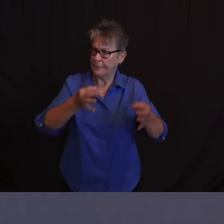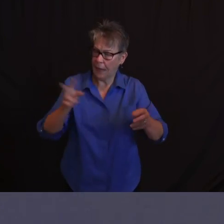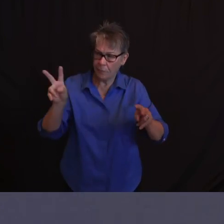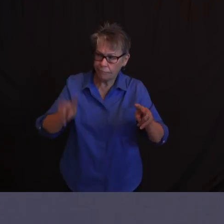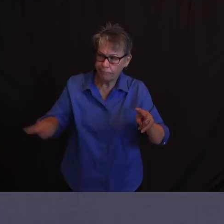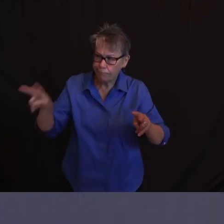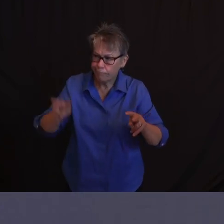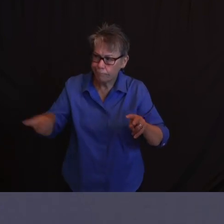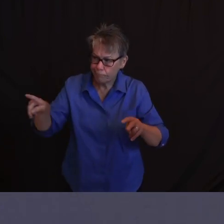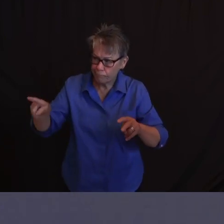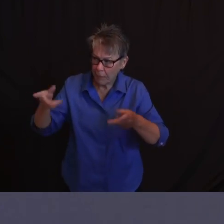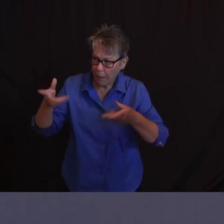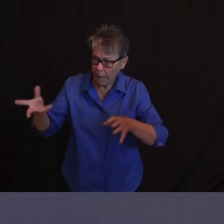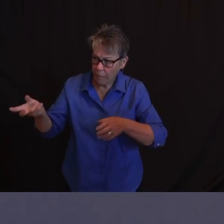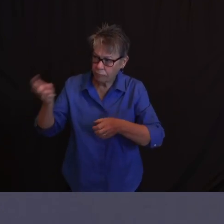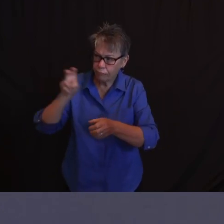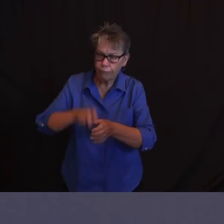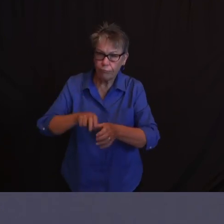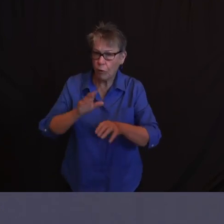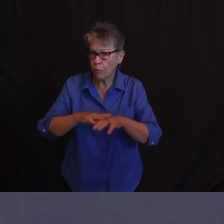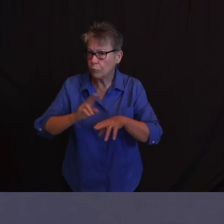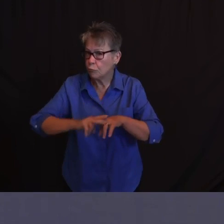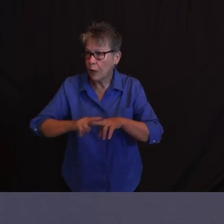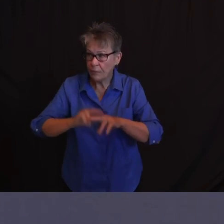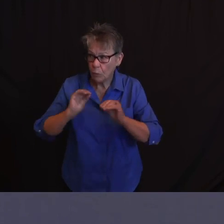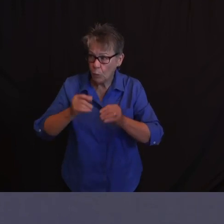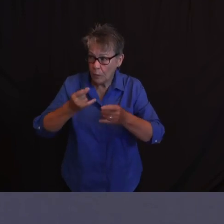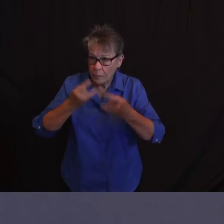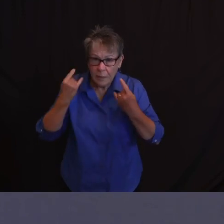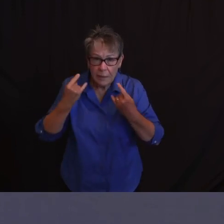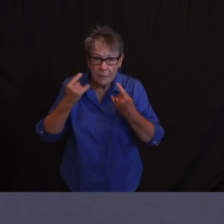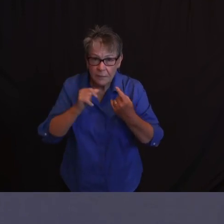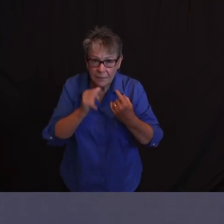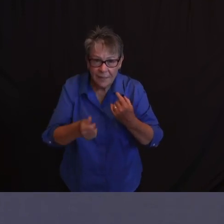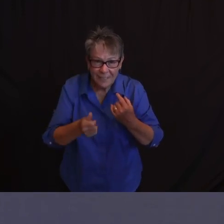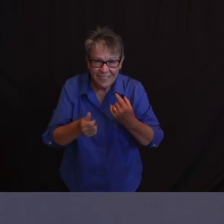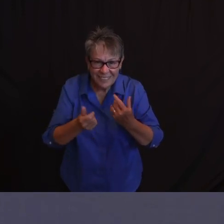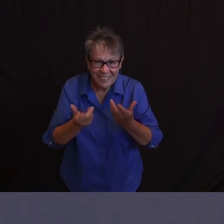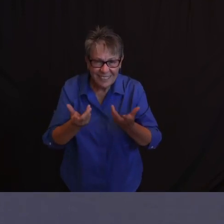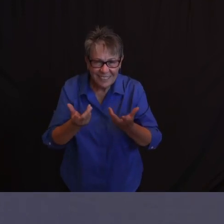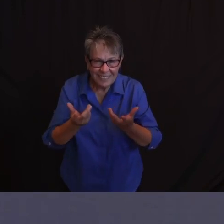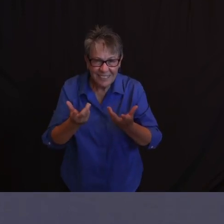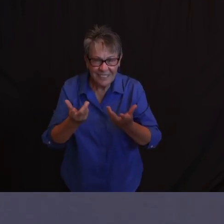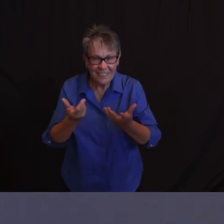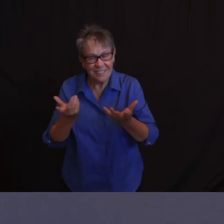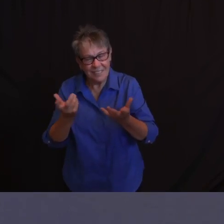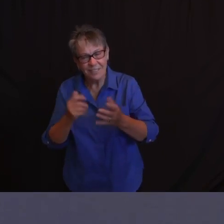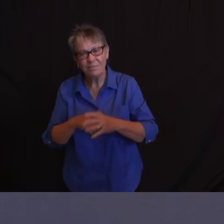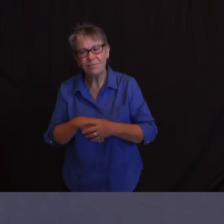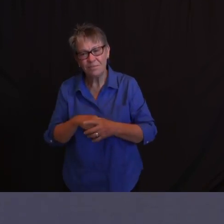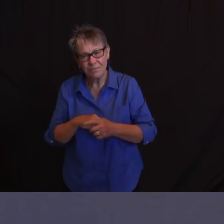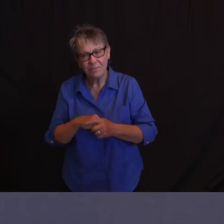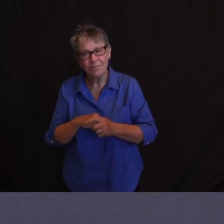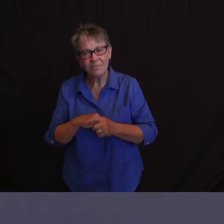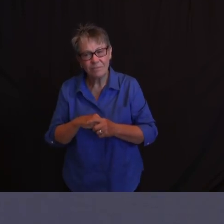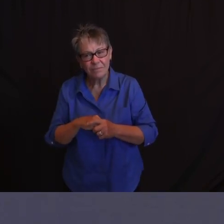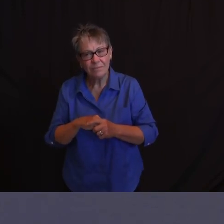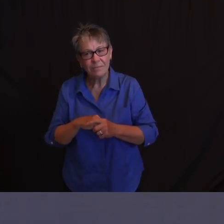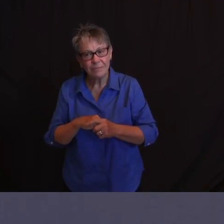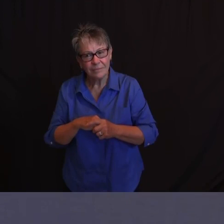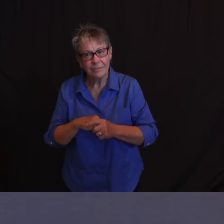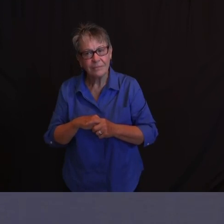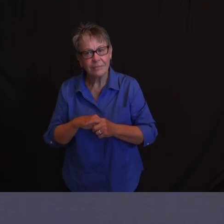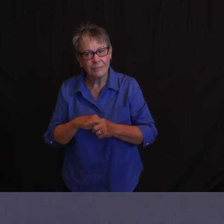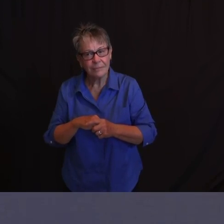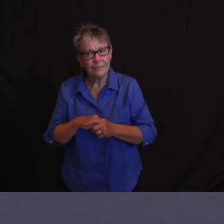that. And I just have to stress that. Again, I'm not suggesting, by the way, our ridership on NJ Transit, particularly on the rail side,